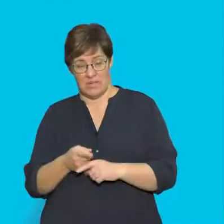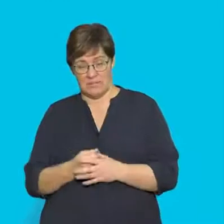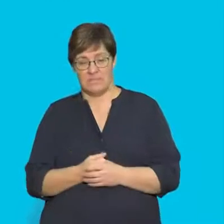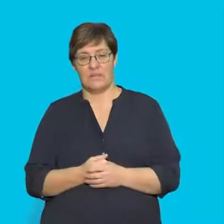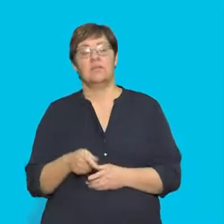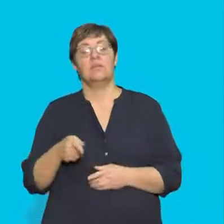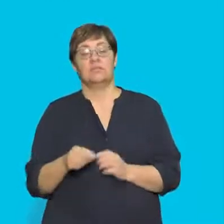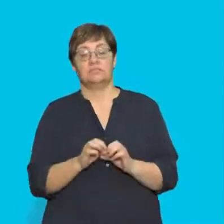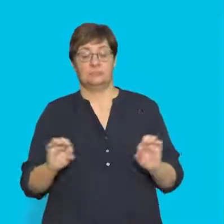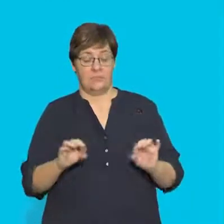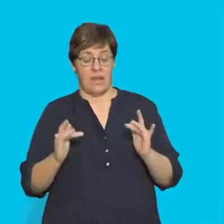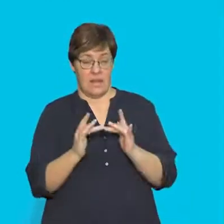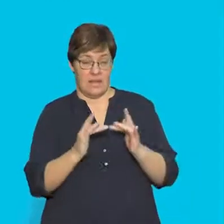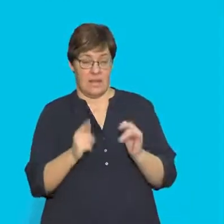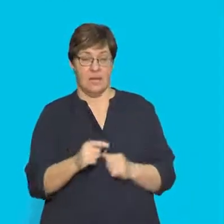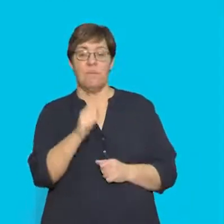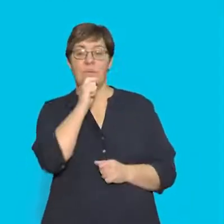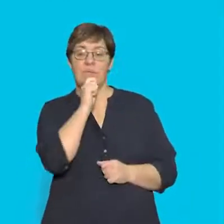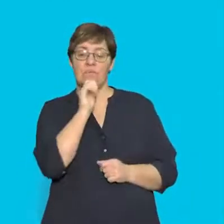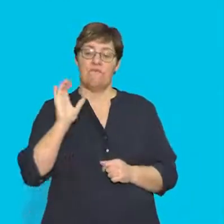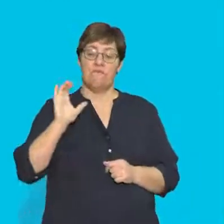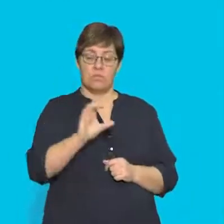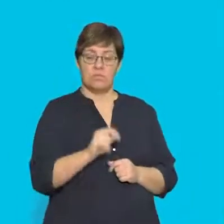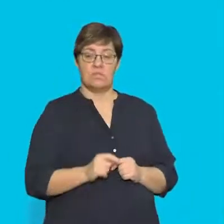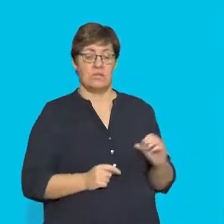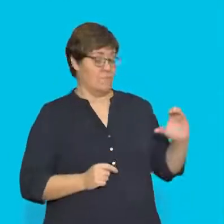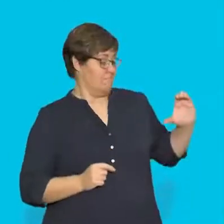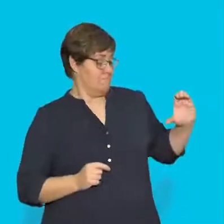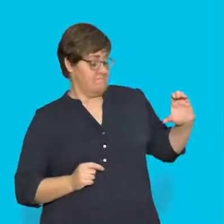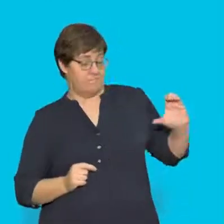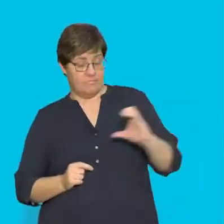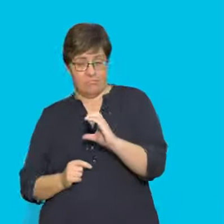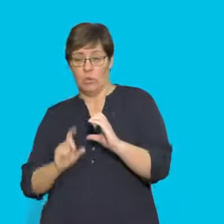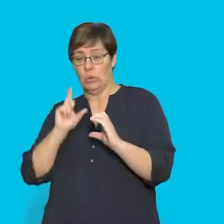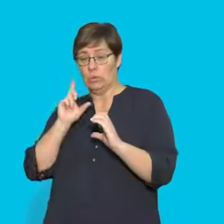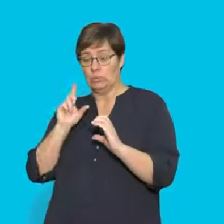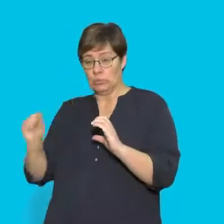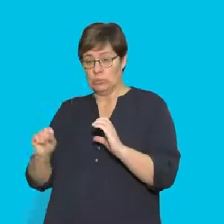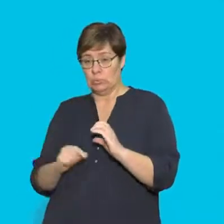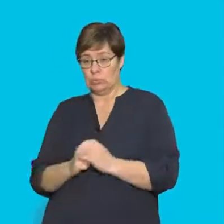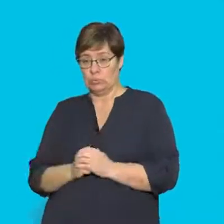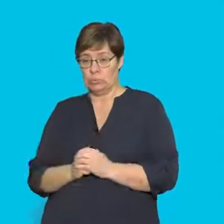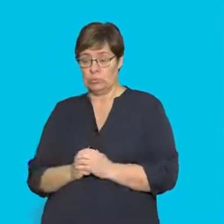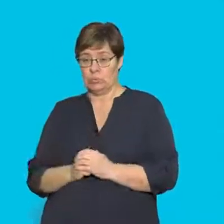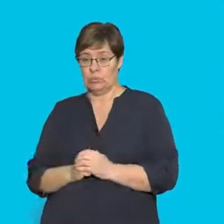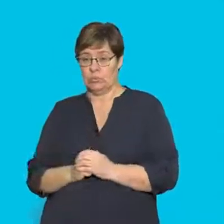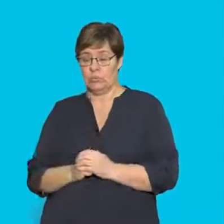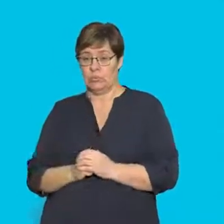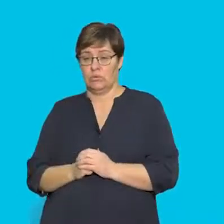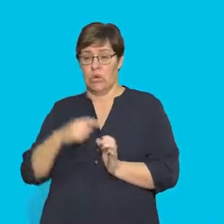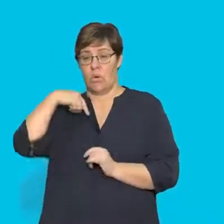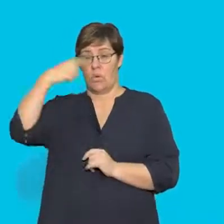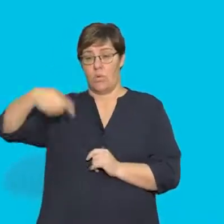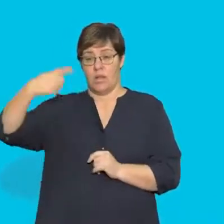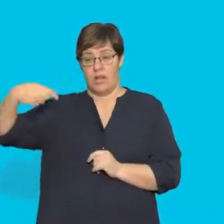to use a force to push the magnet towards the north, towards this coil.